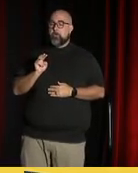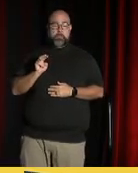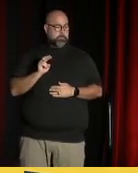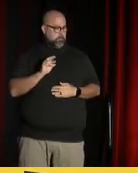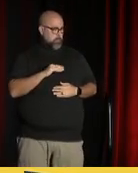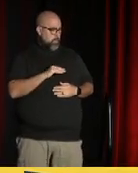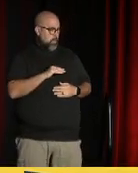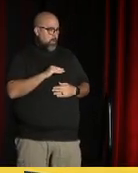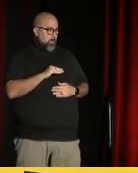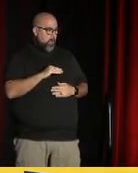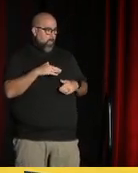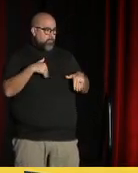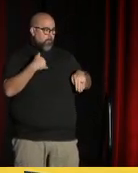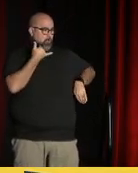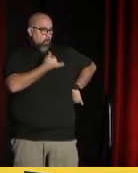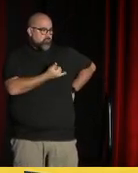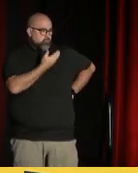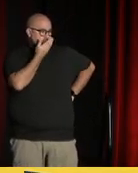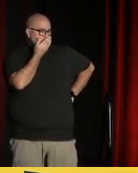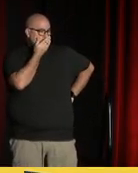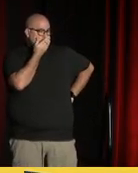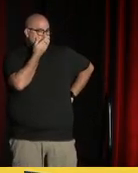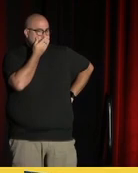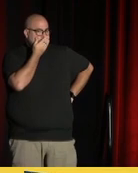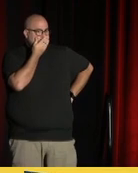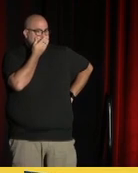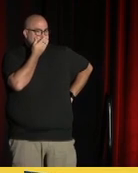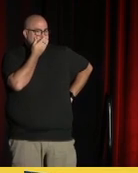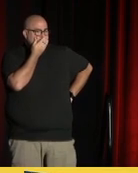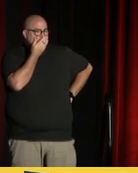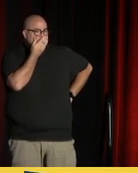goes, "Oh my gosh, they haven't called you yet."